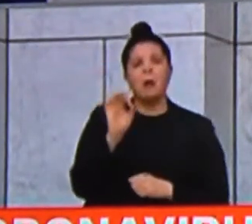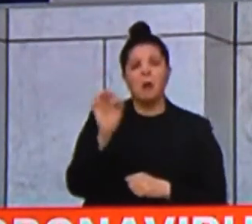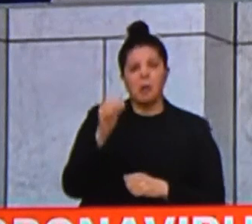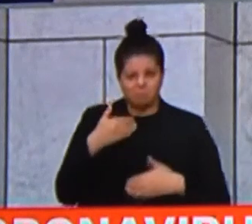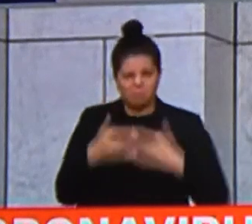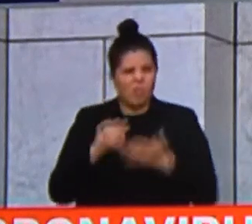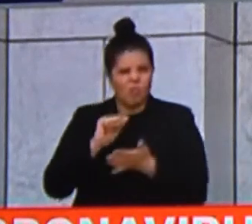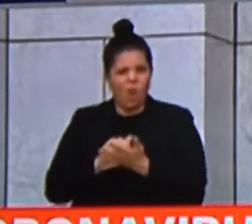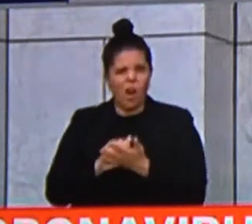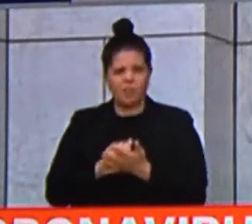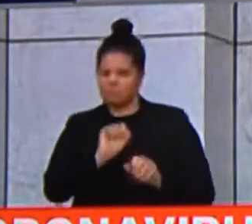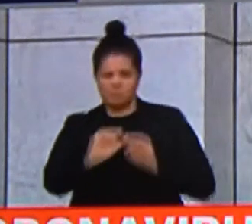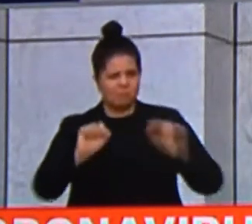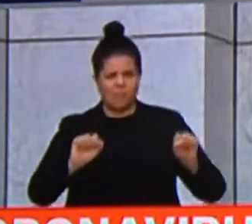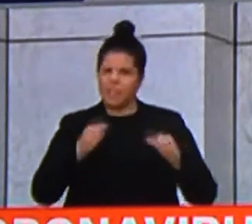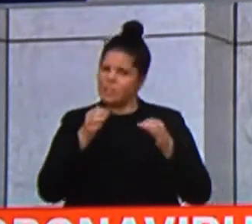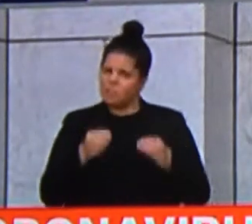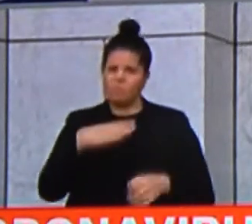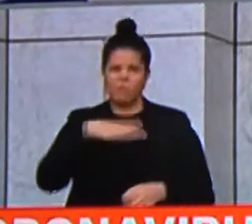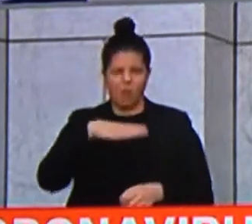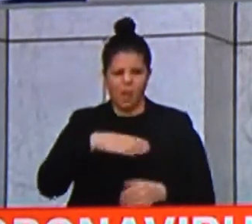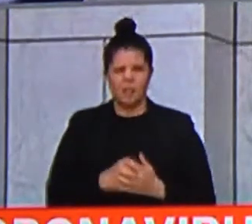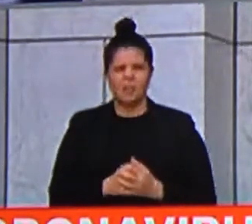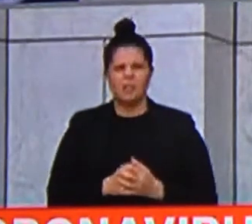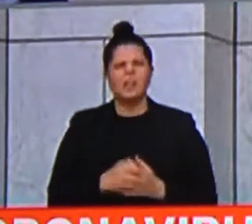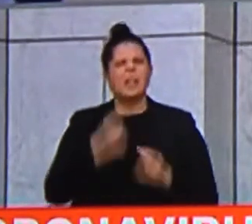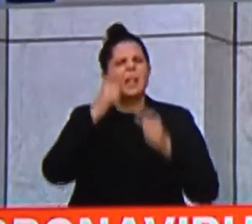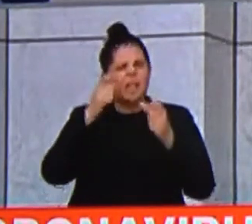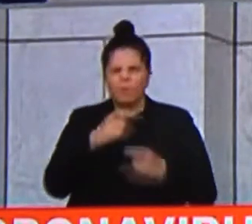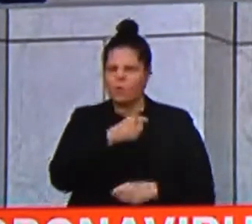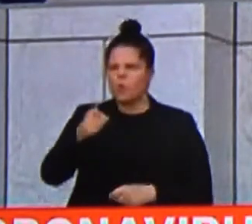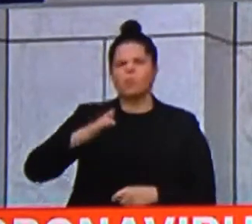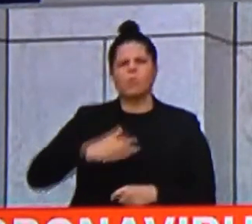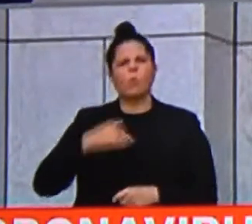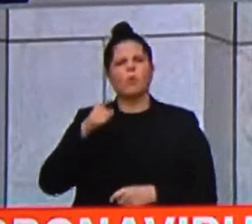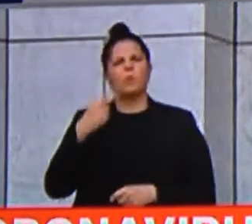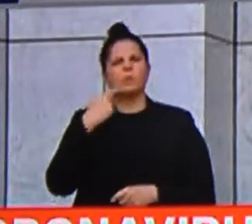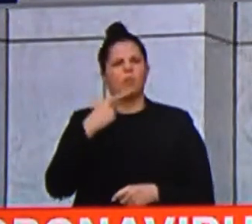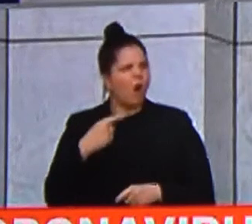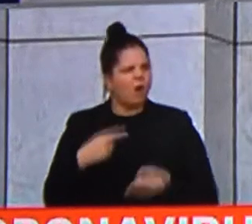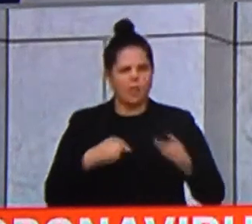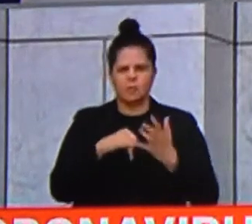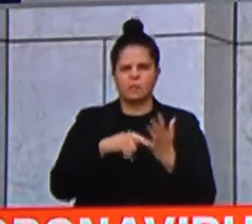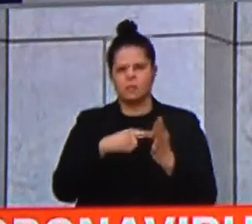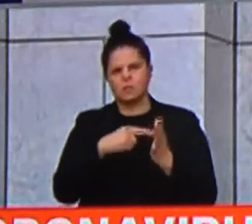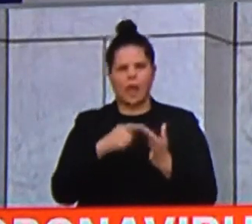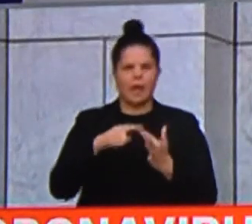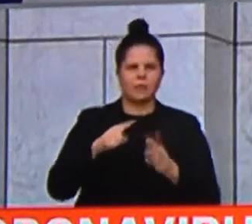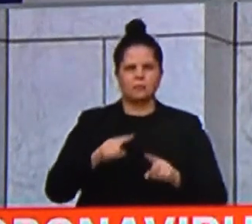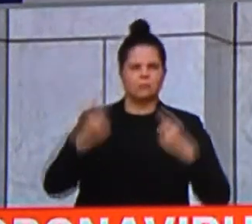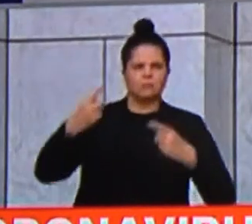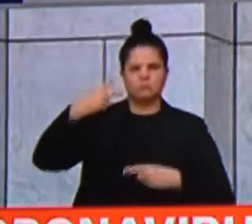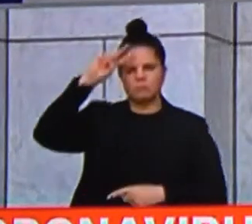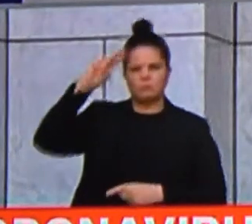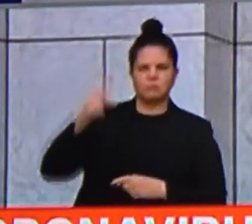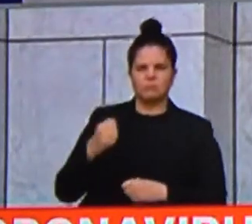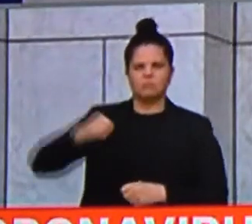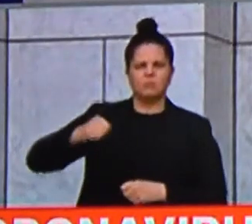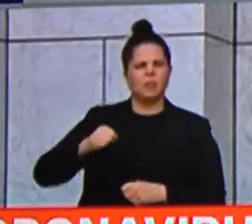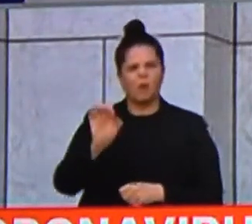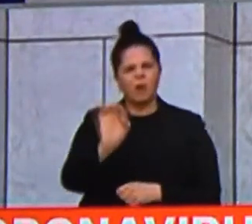met before it became the National Cabinet a few weeks ago was achieve two fundamental things. One, the primacy